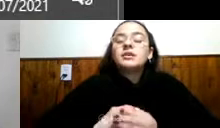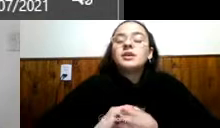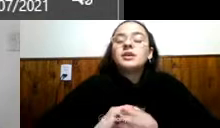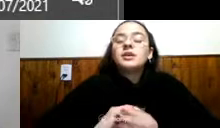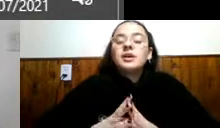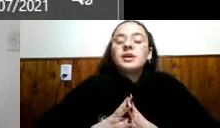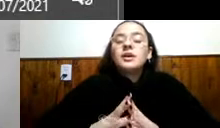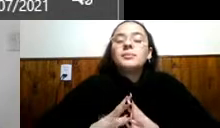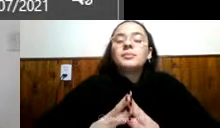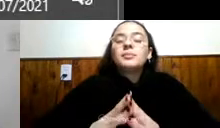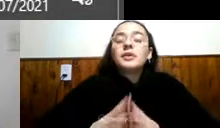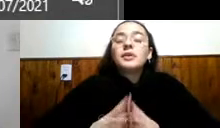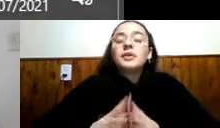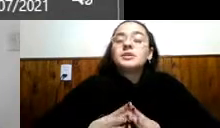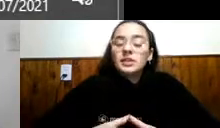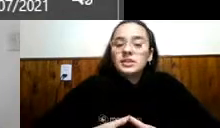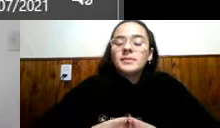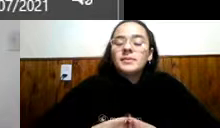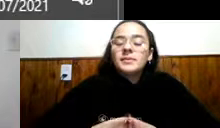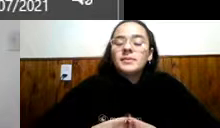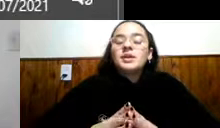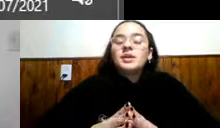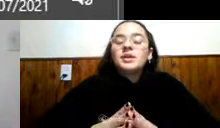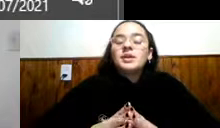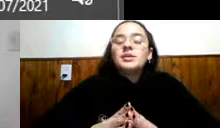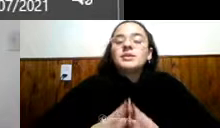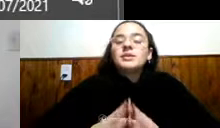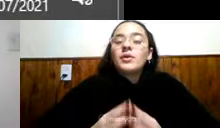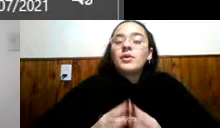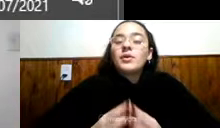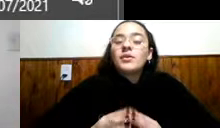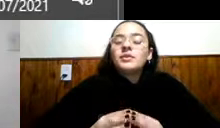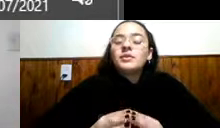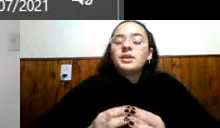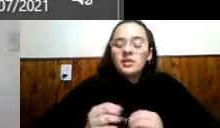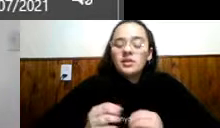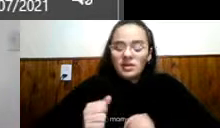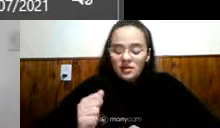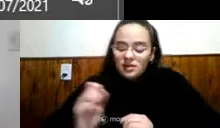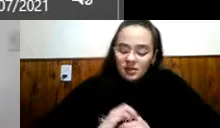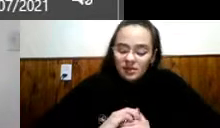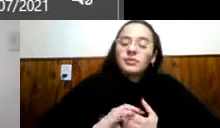calls Progress Scholarship. This is a monthly